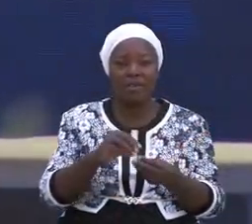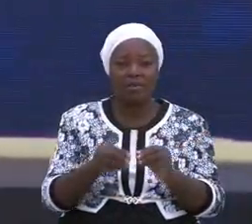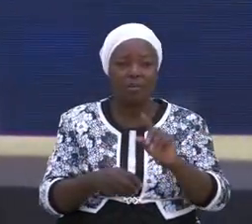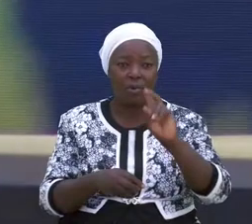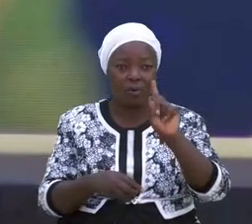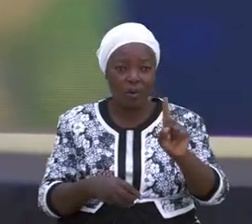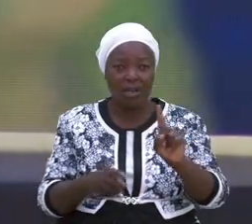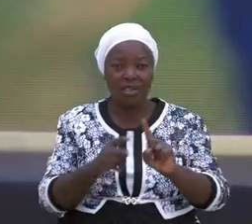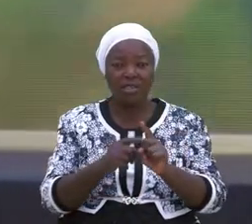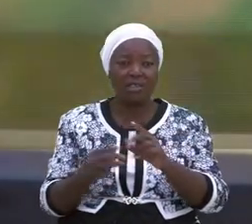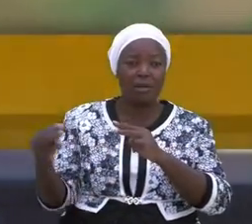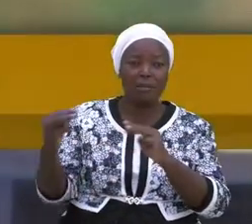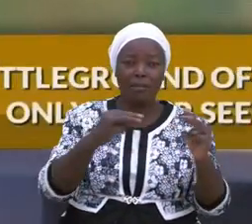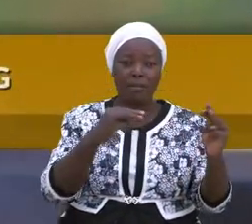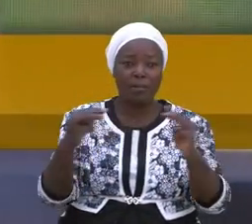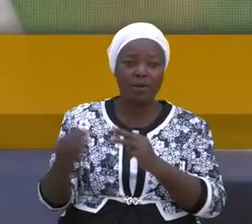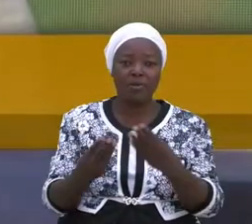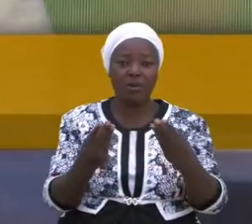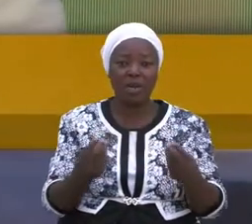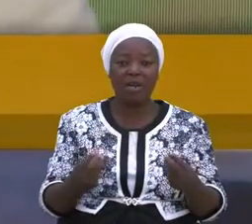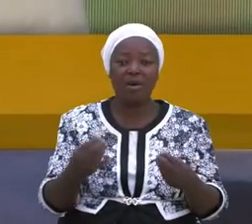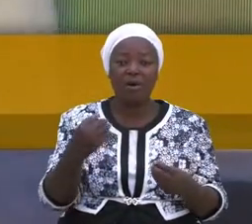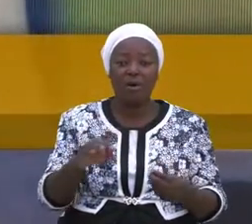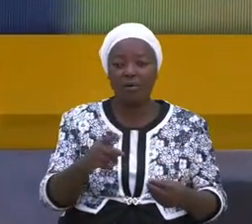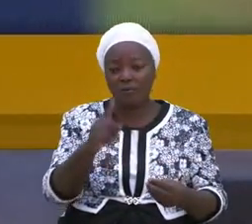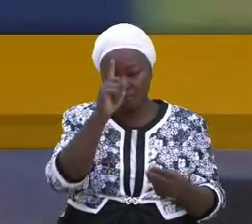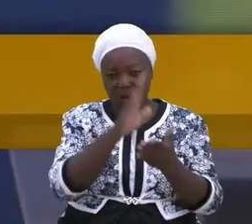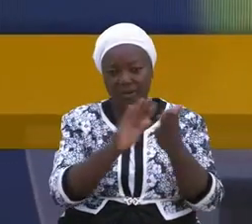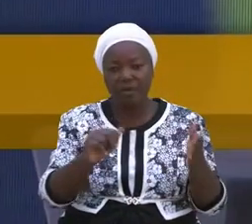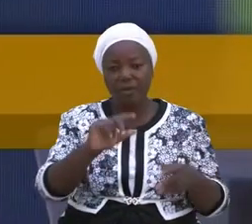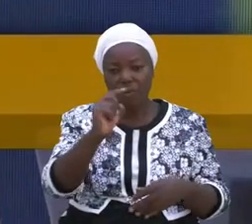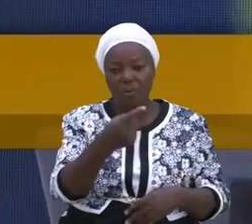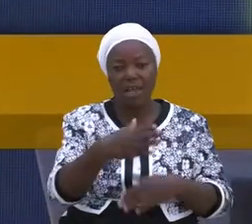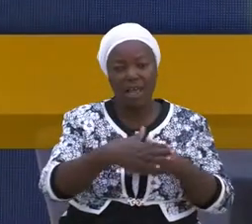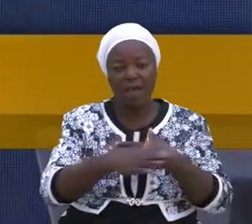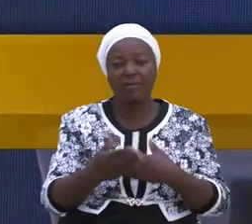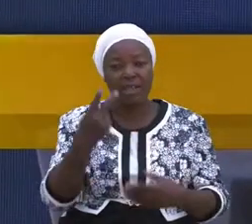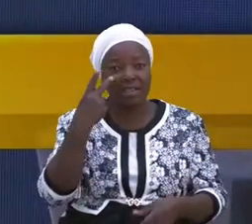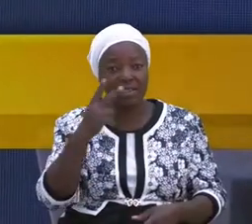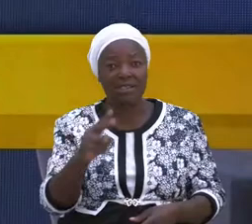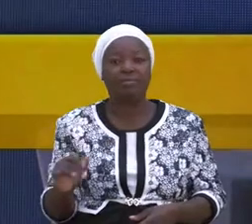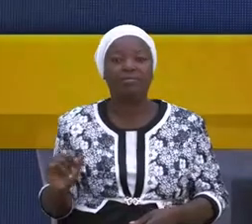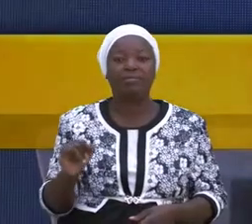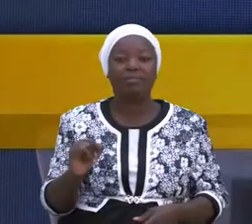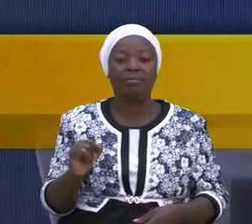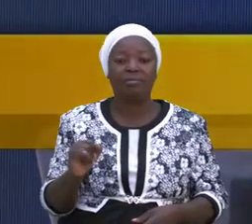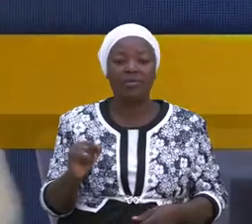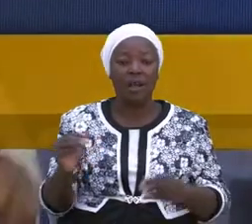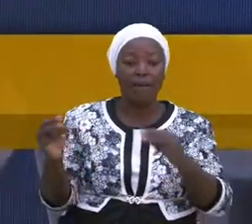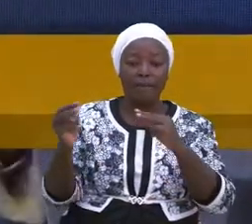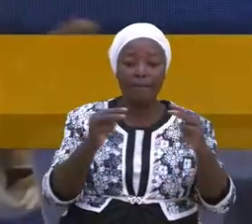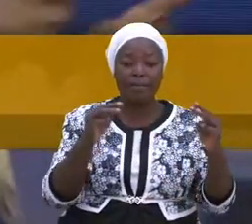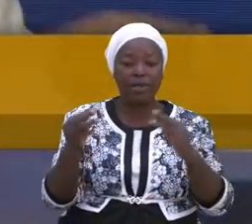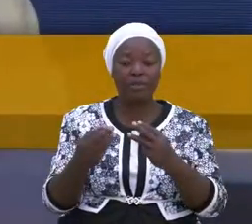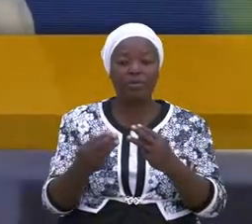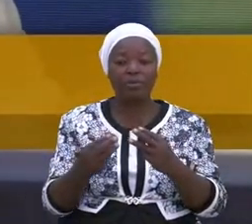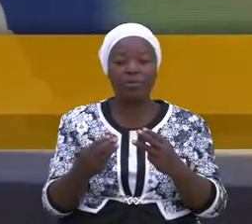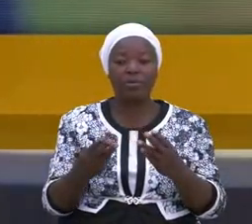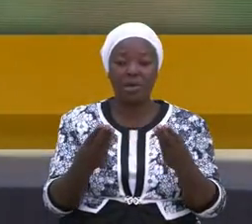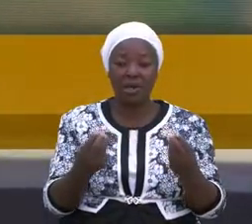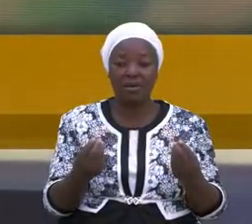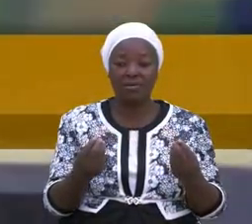battleground of believing only after seeing. Battleground. Battleground. The